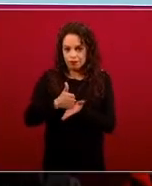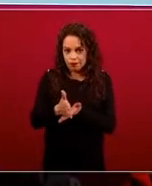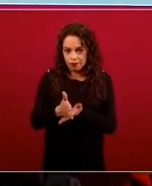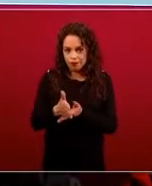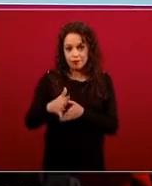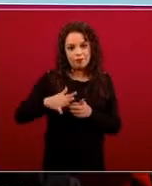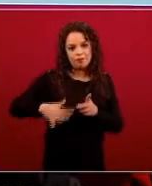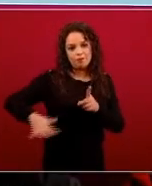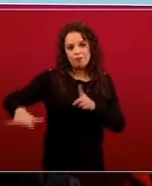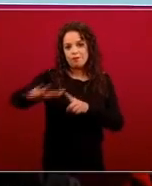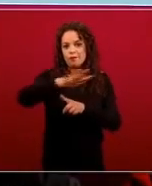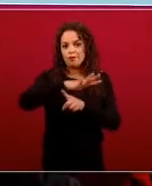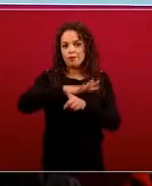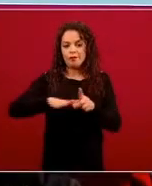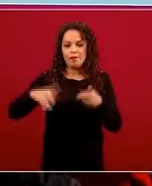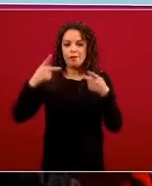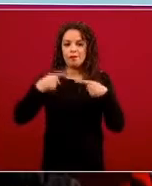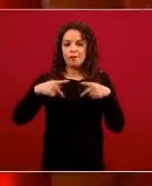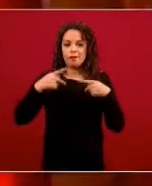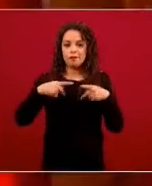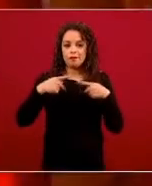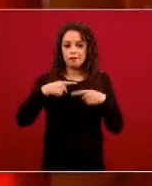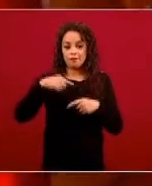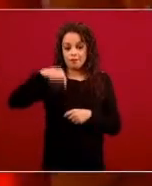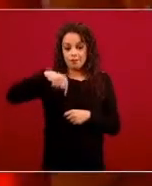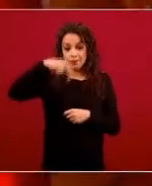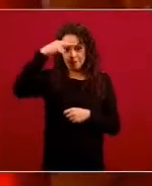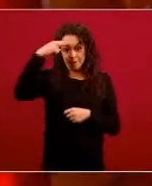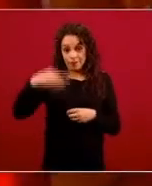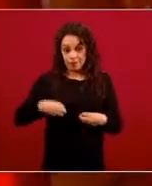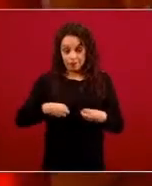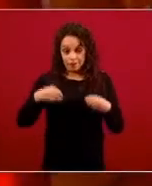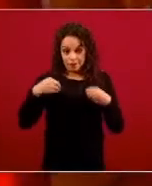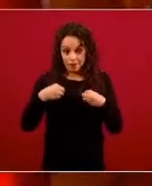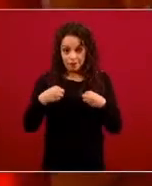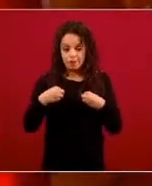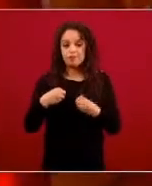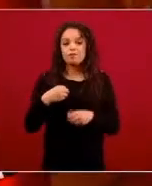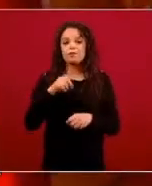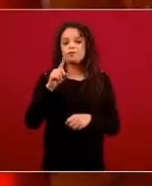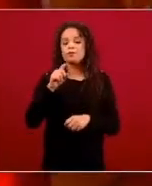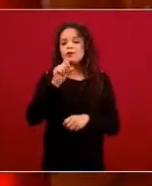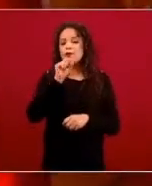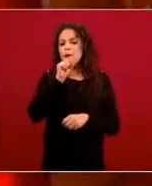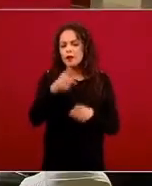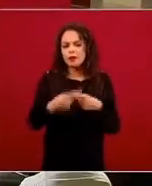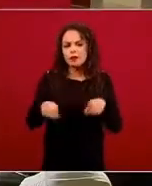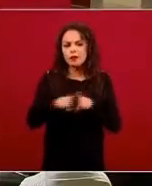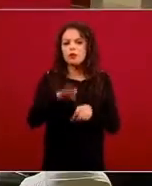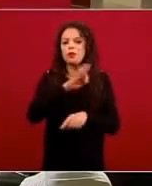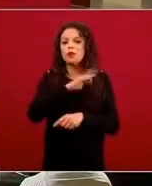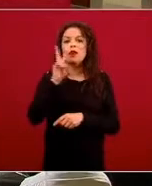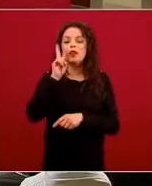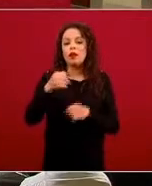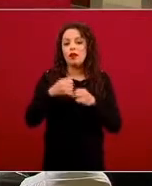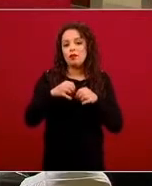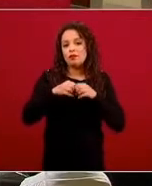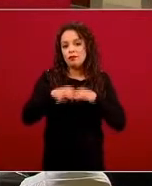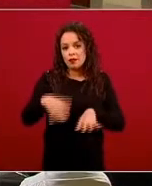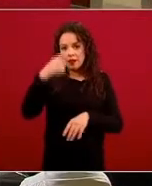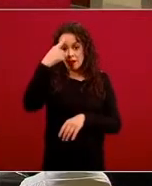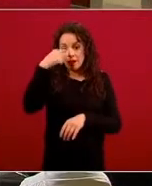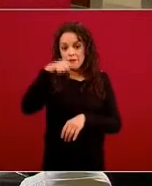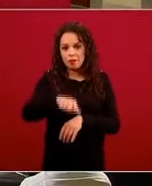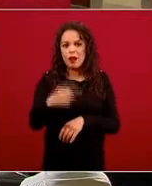with disability that in a fantastic way have contributed to this common goal of everyone in this